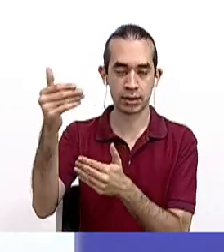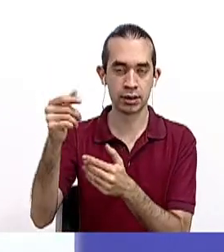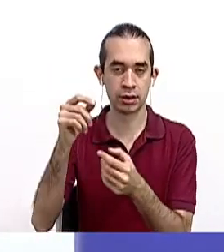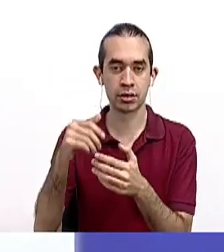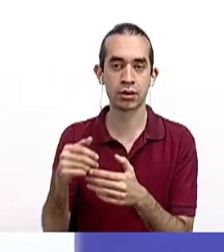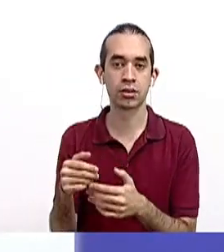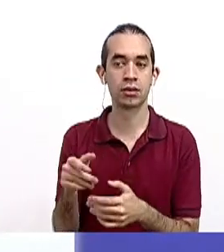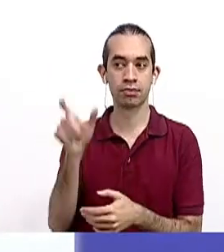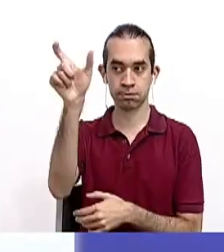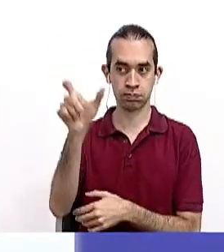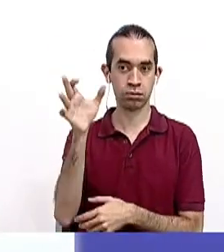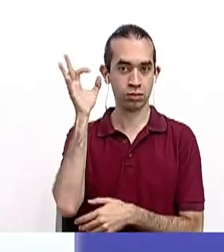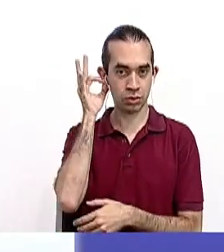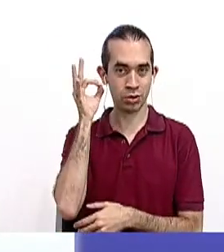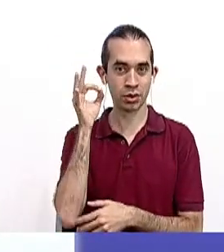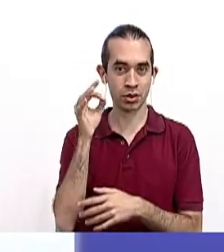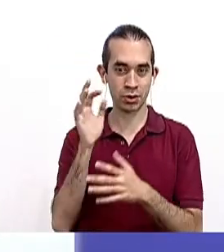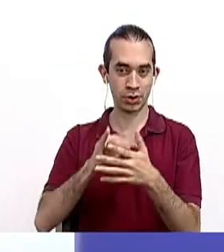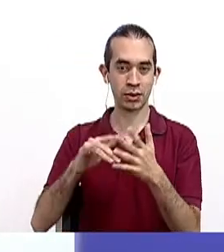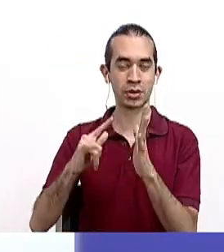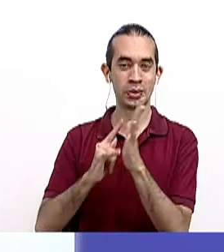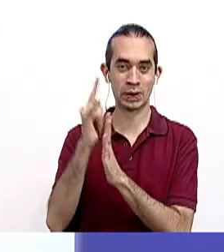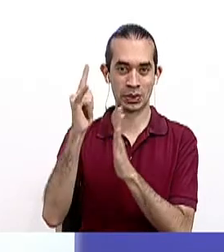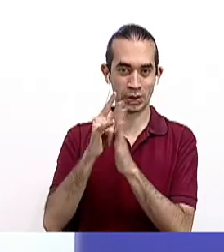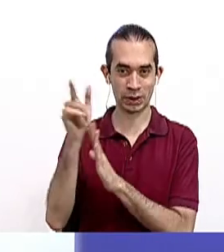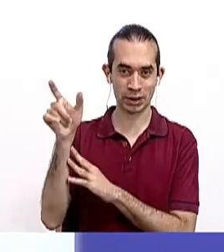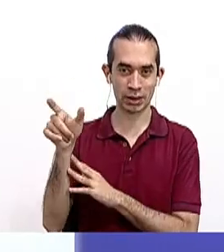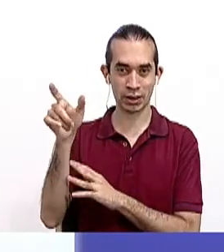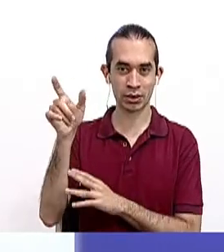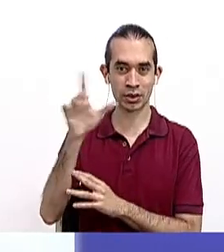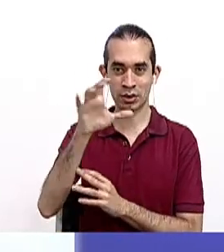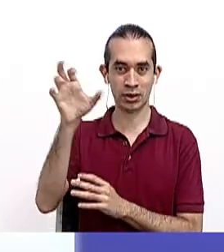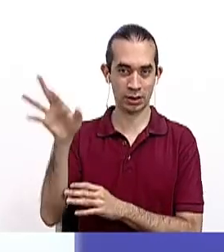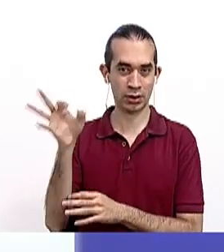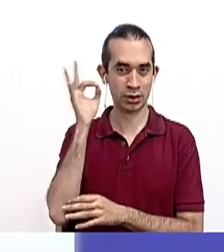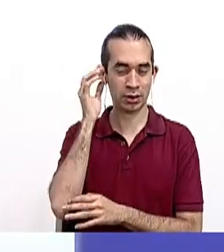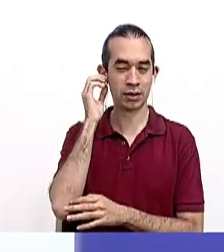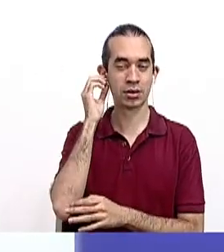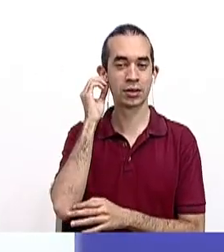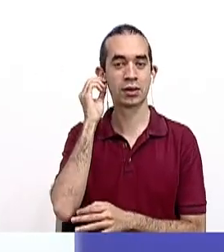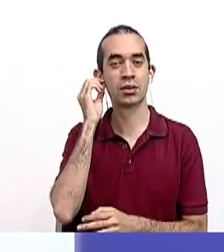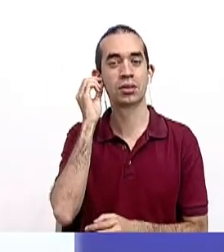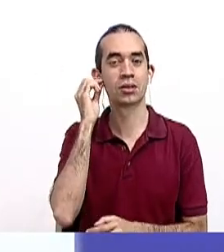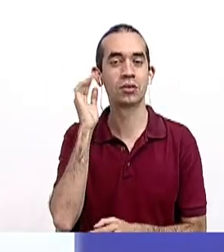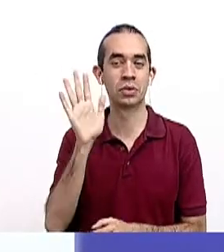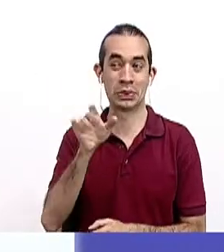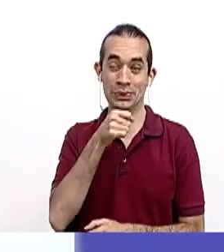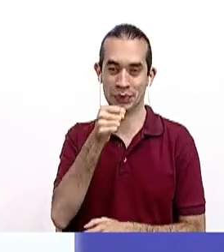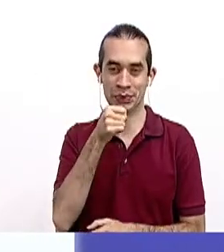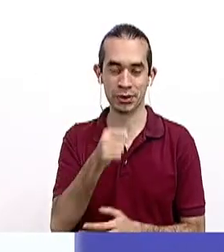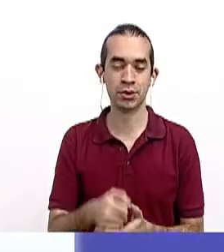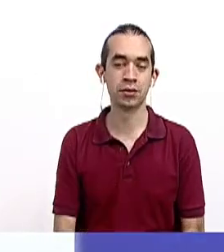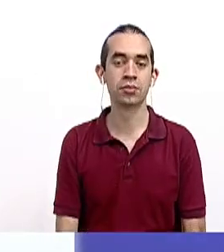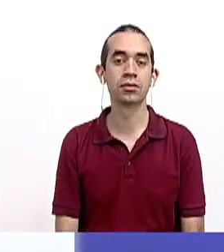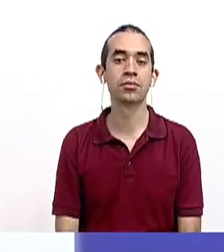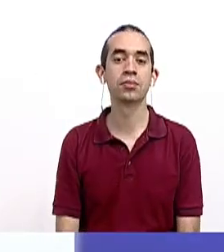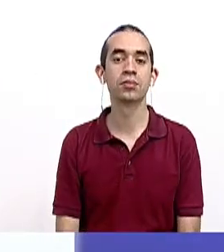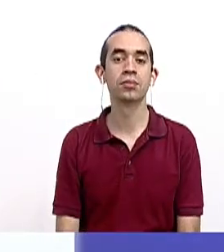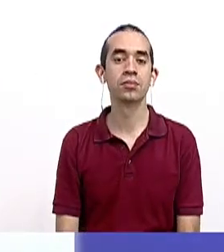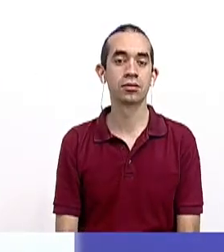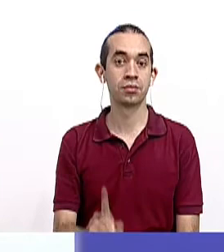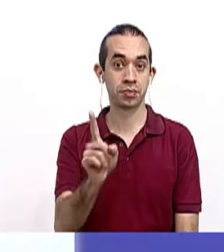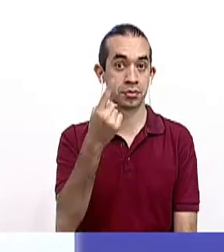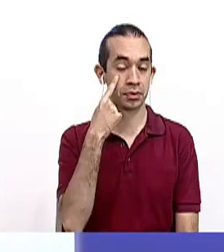Miss Kaufman, okay? From her or the report about her. So before we watch, I